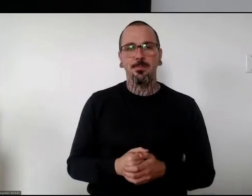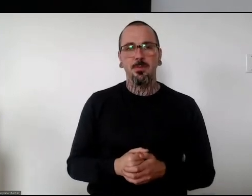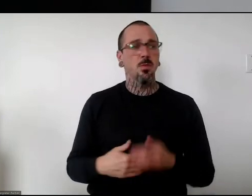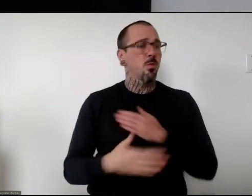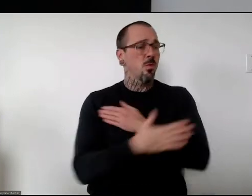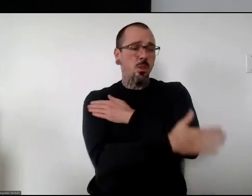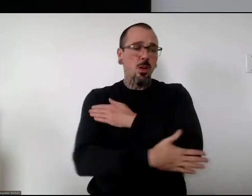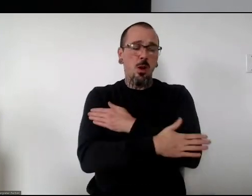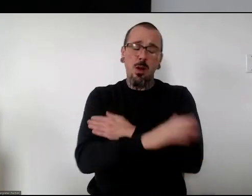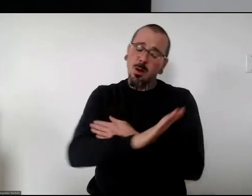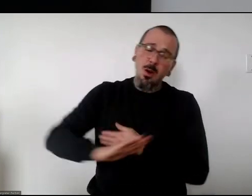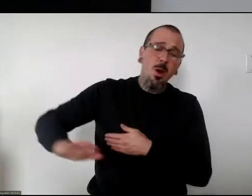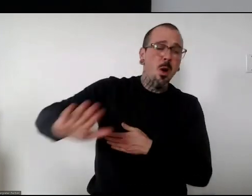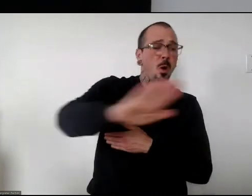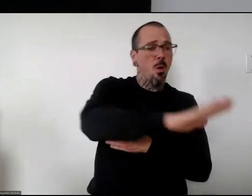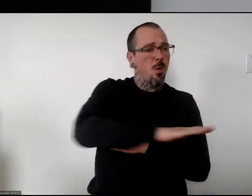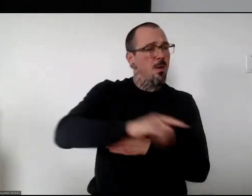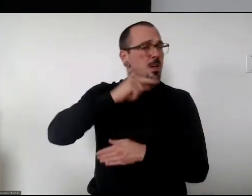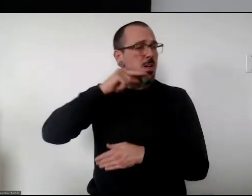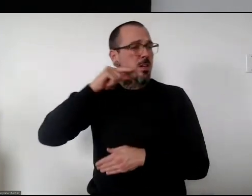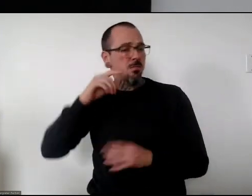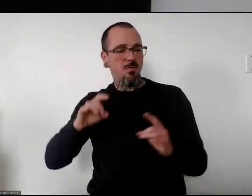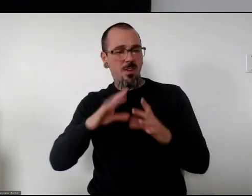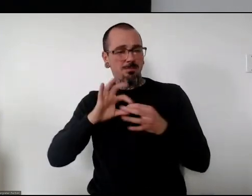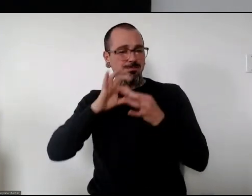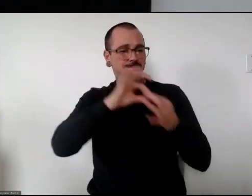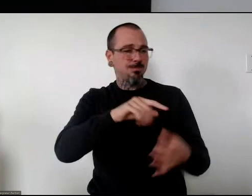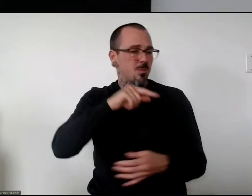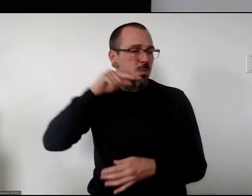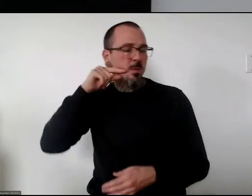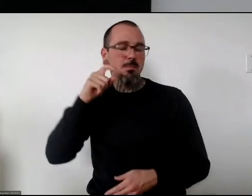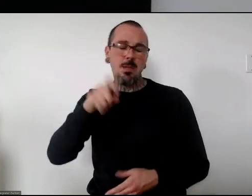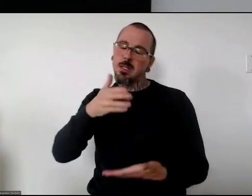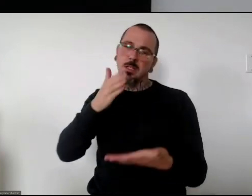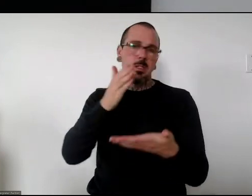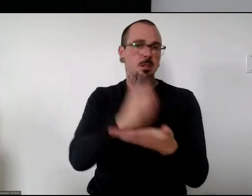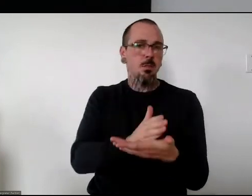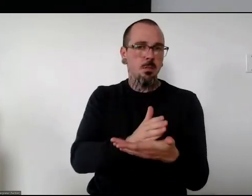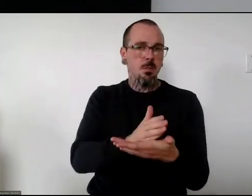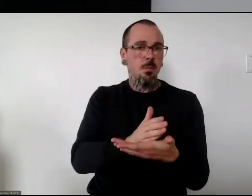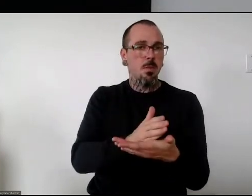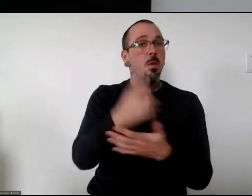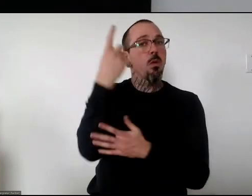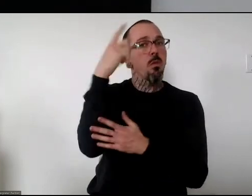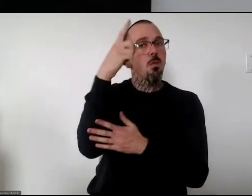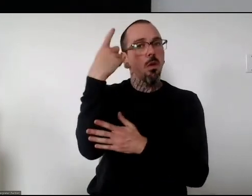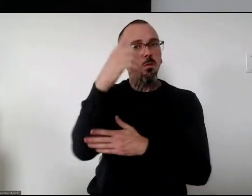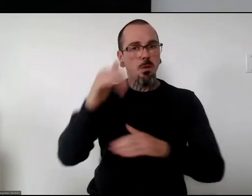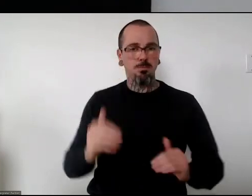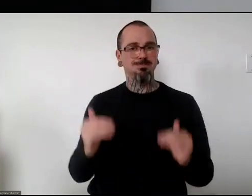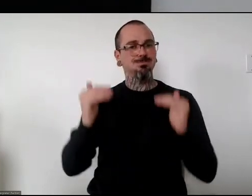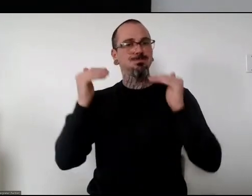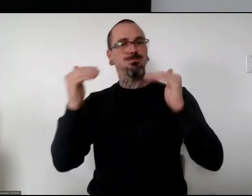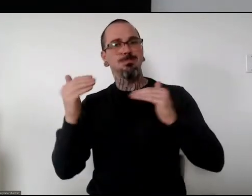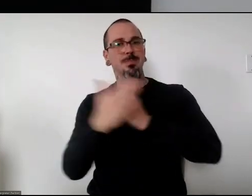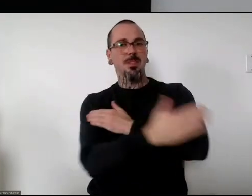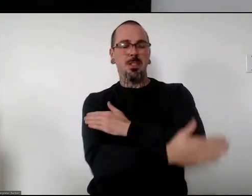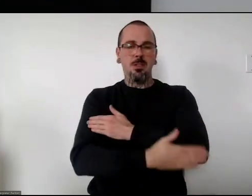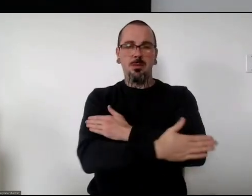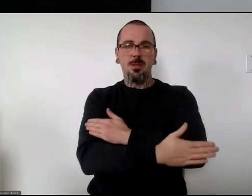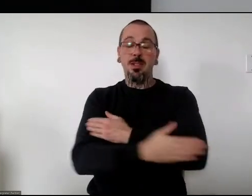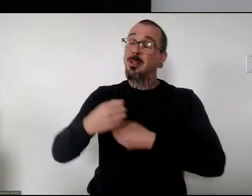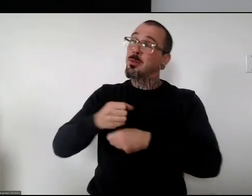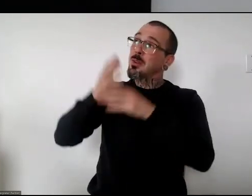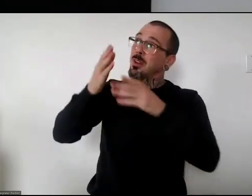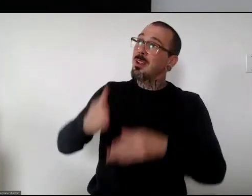violence. Creator, change our hearts and give us the wisdom, love, knowledge, and the understanding to be